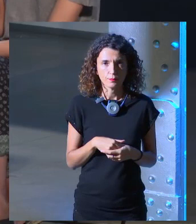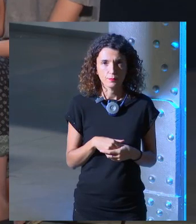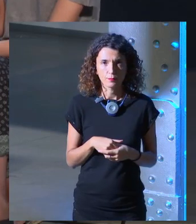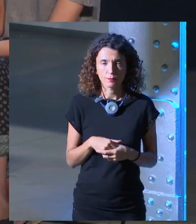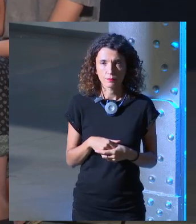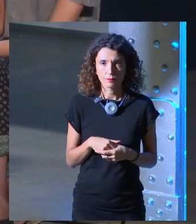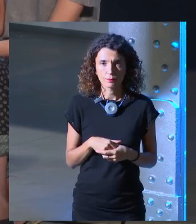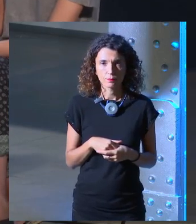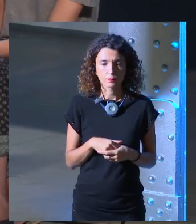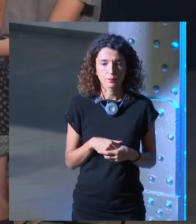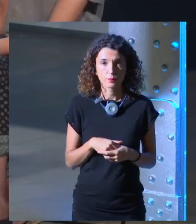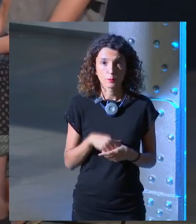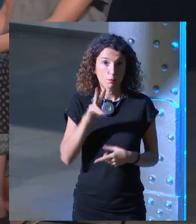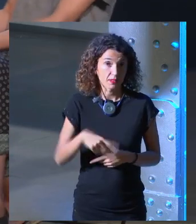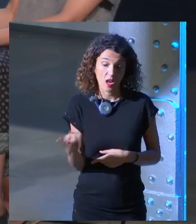Both.